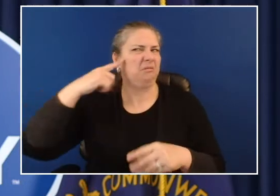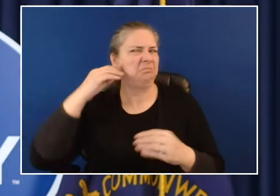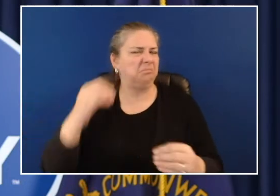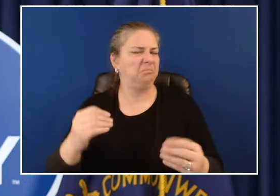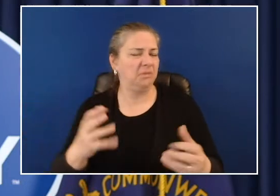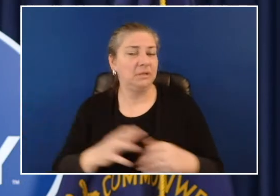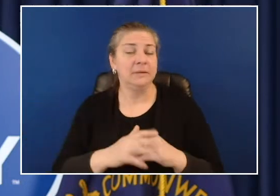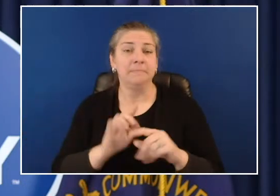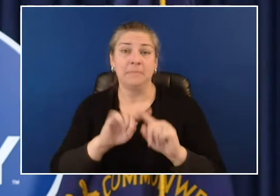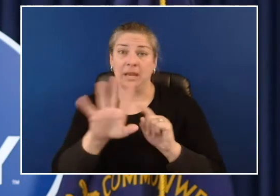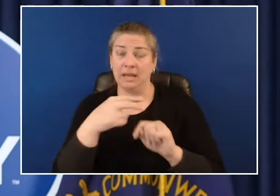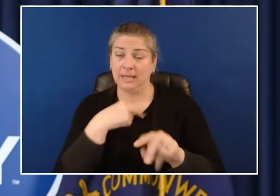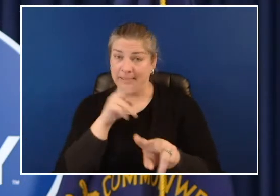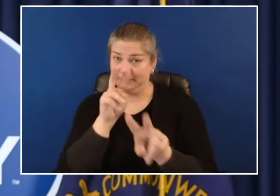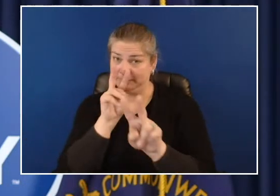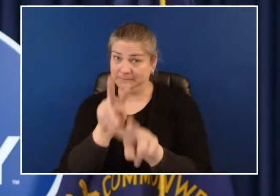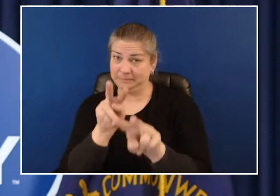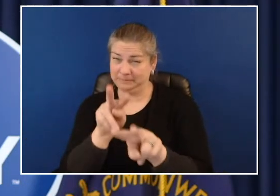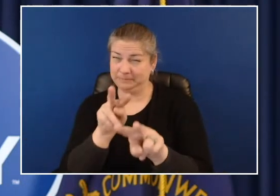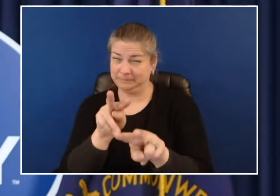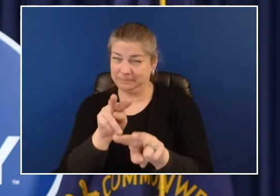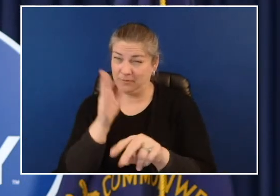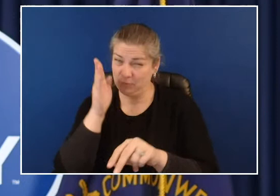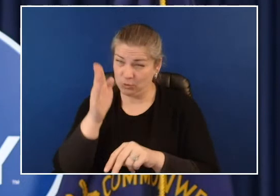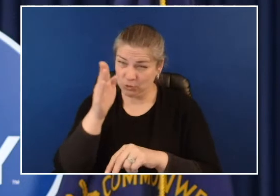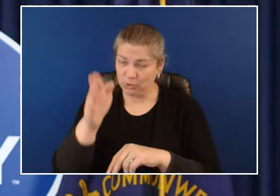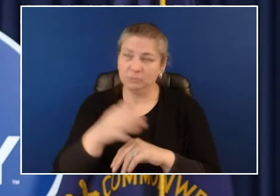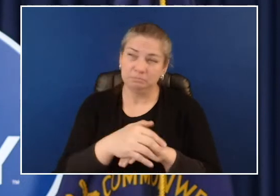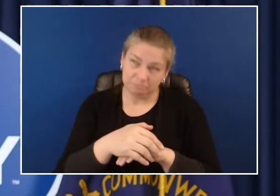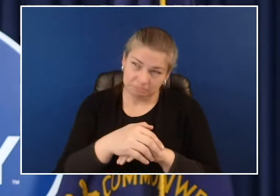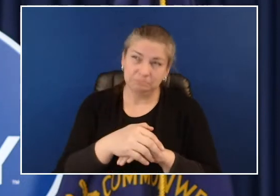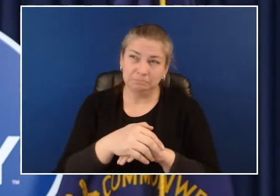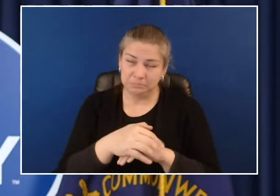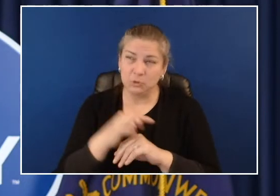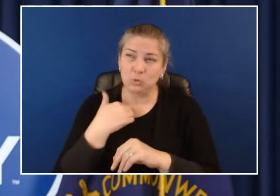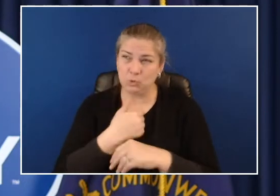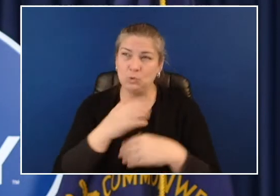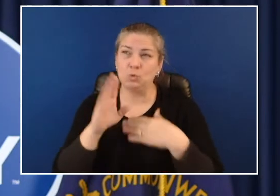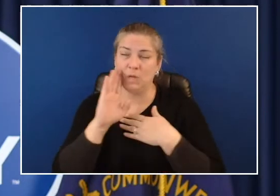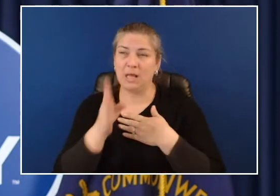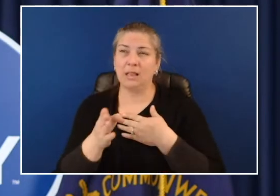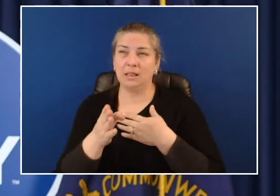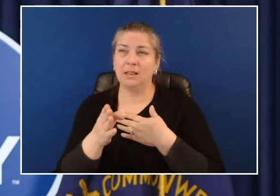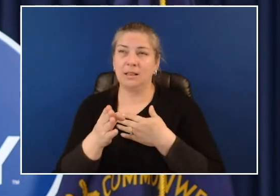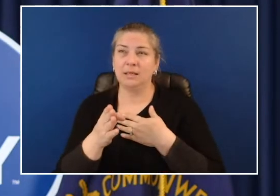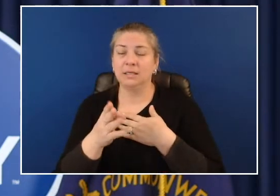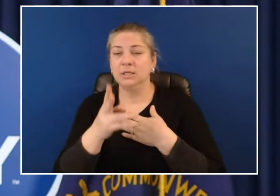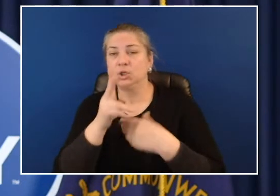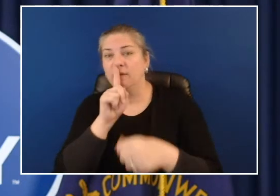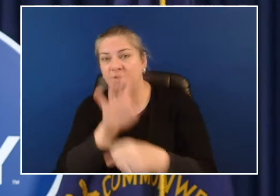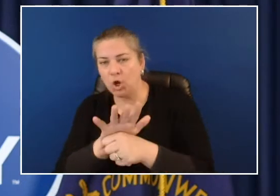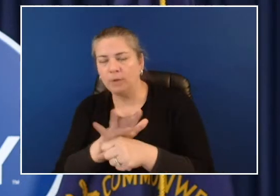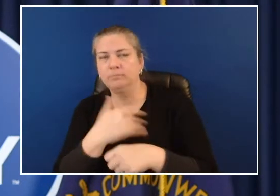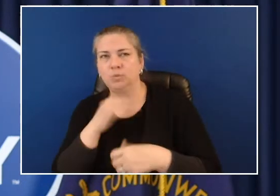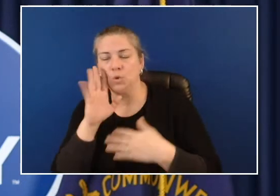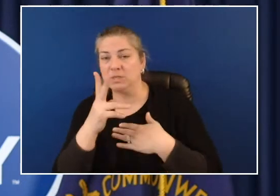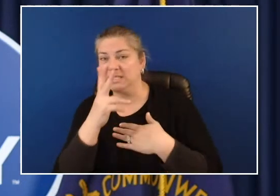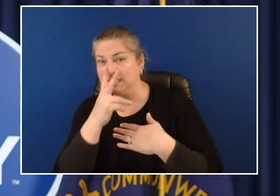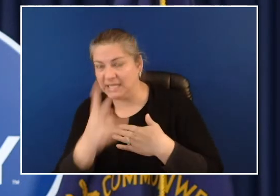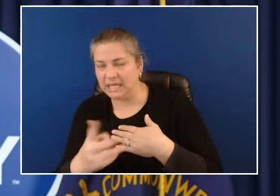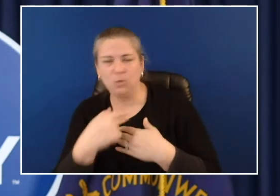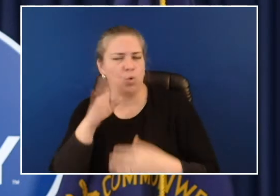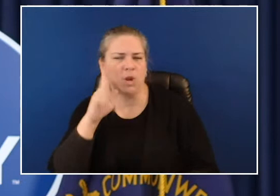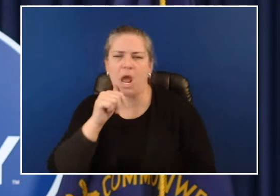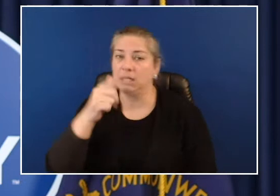anticipate in the future we will learn, or we will be able to confirm and not just suspect that there